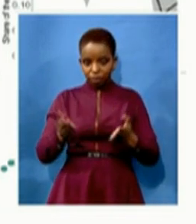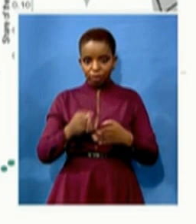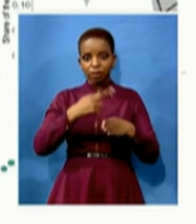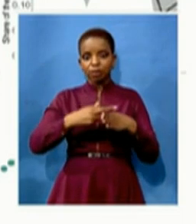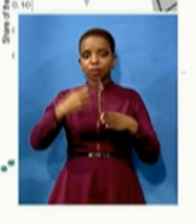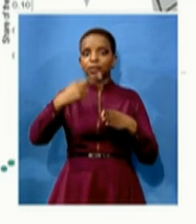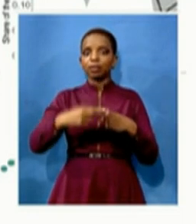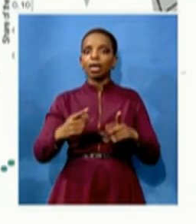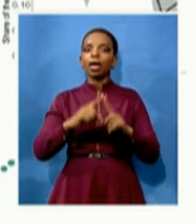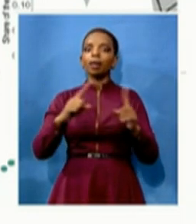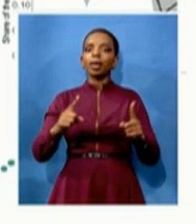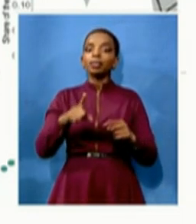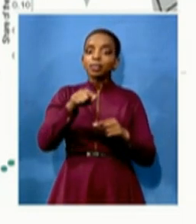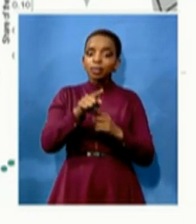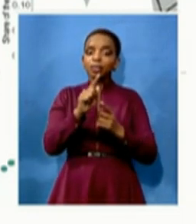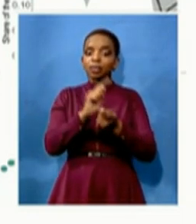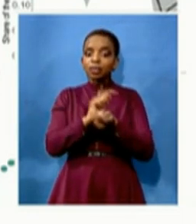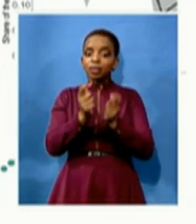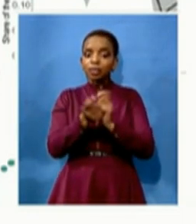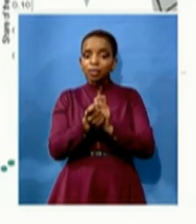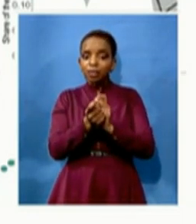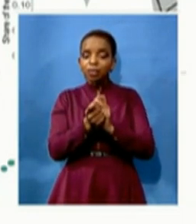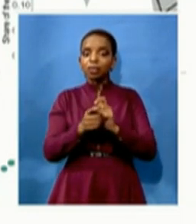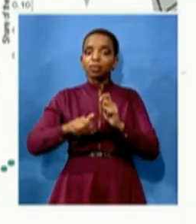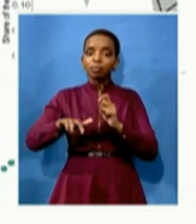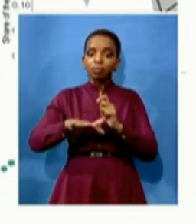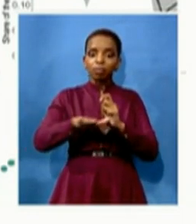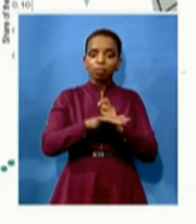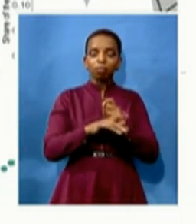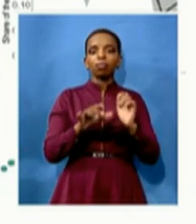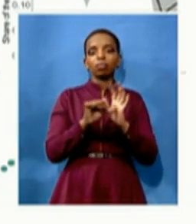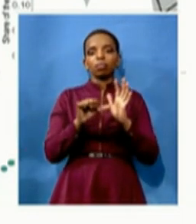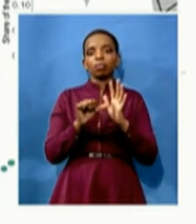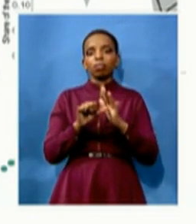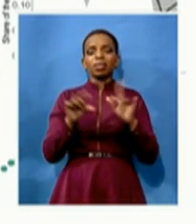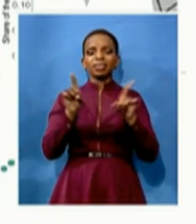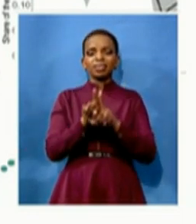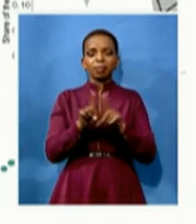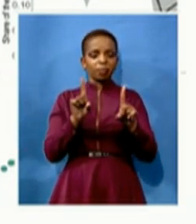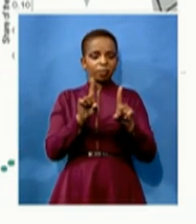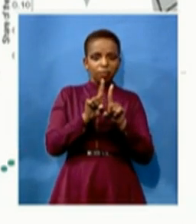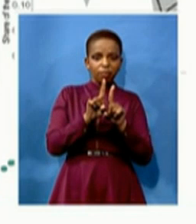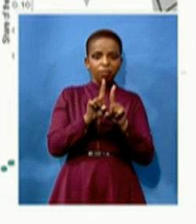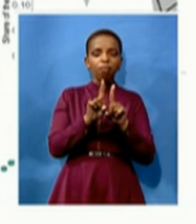the close contact multiplier seems to play a crucial role. This is again